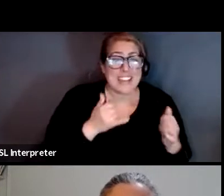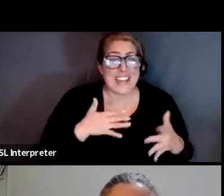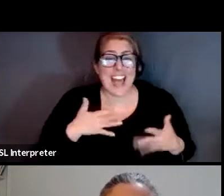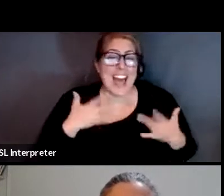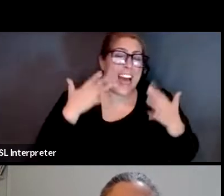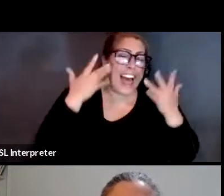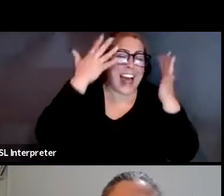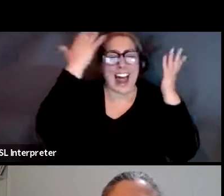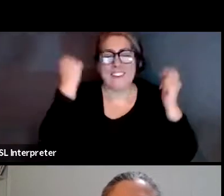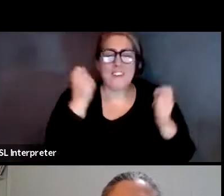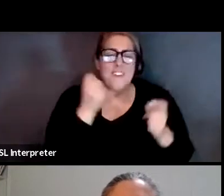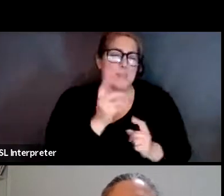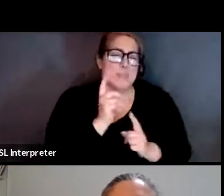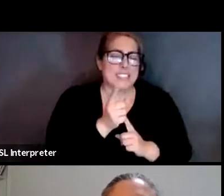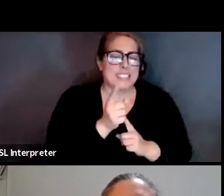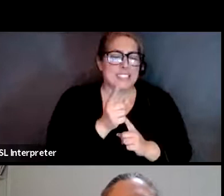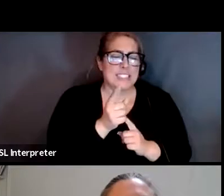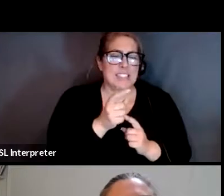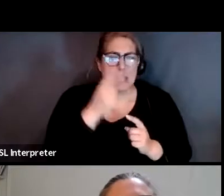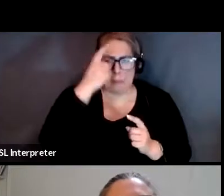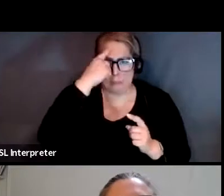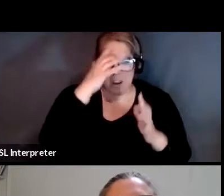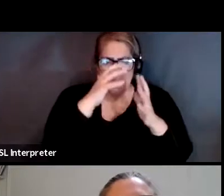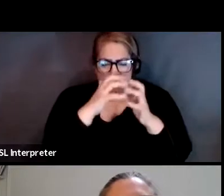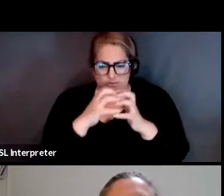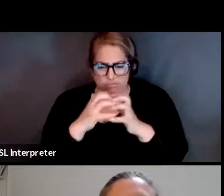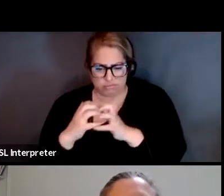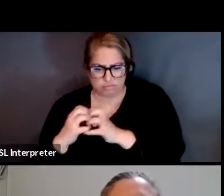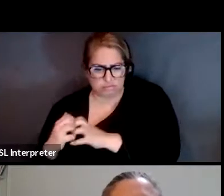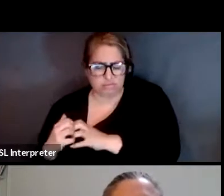couple of minutes, to breaking down crying,